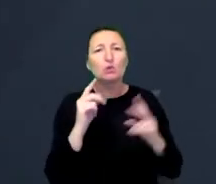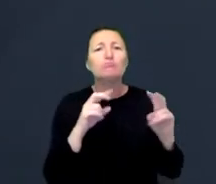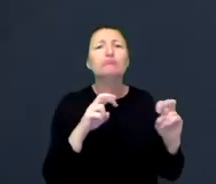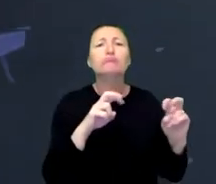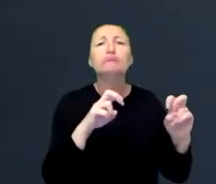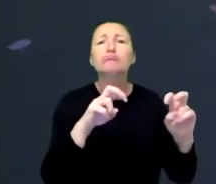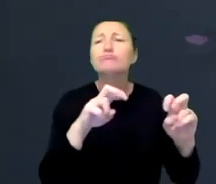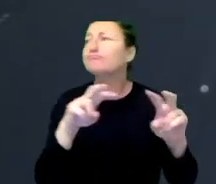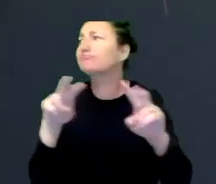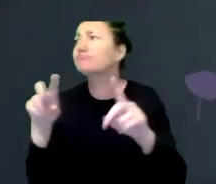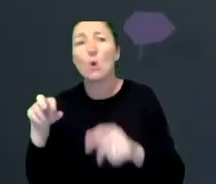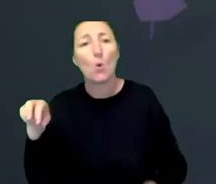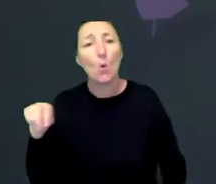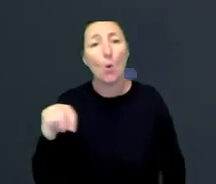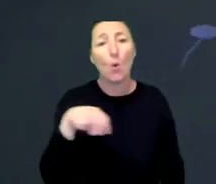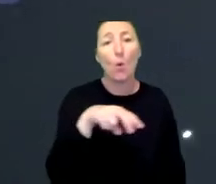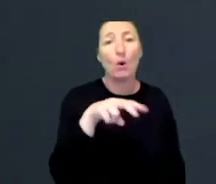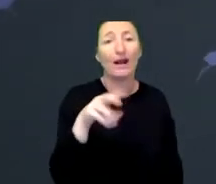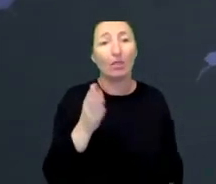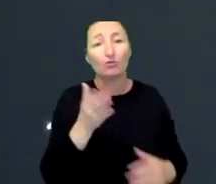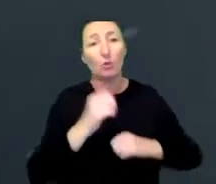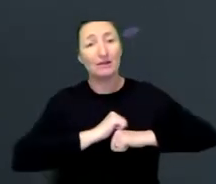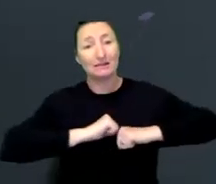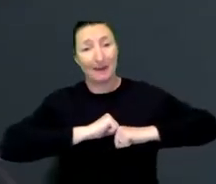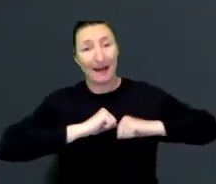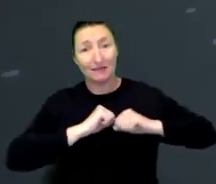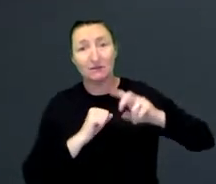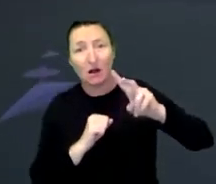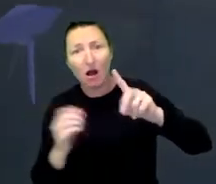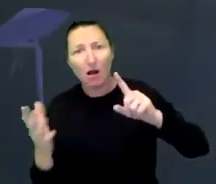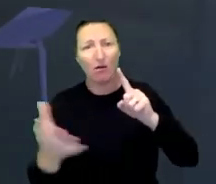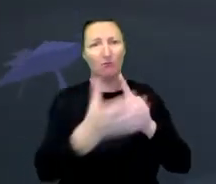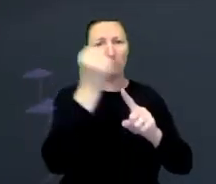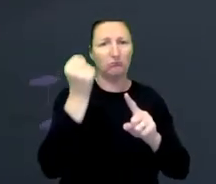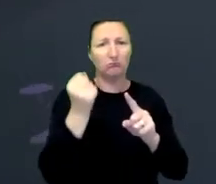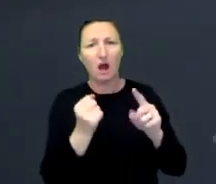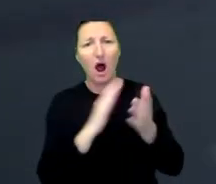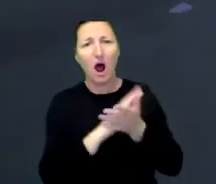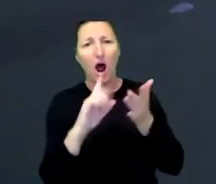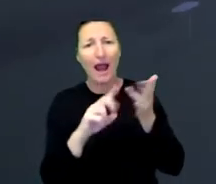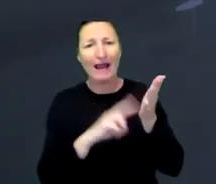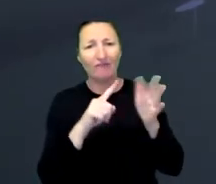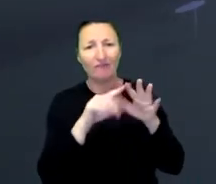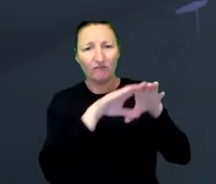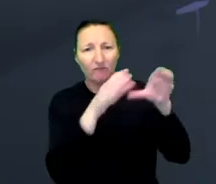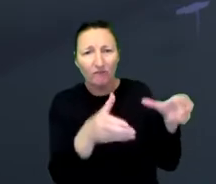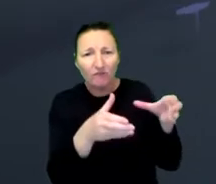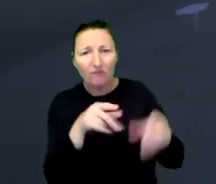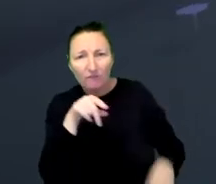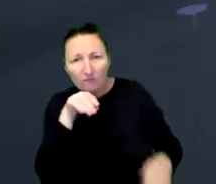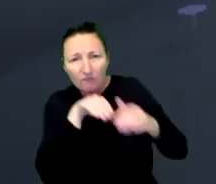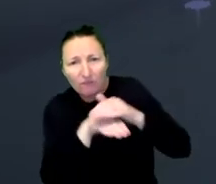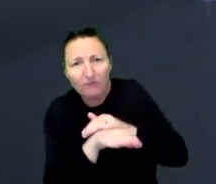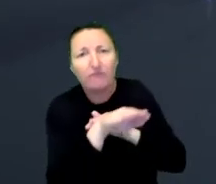and as you move through the world, come across these different hives, which when we enter one, will open